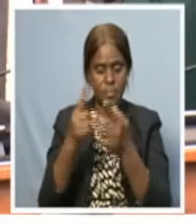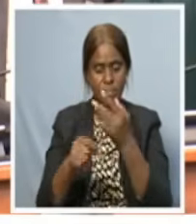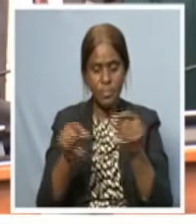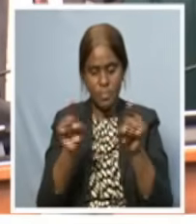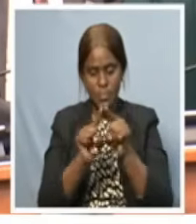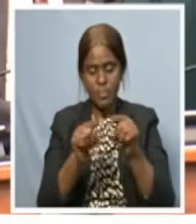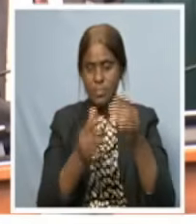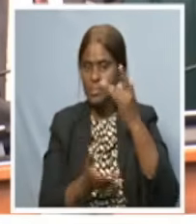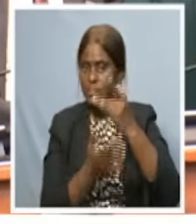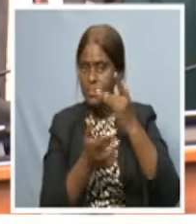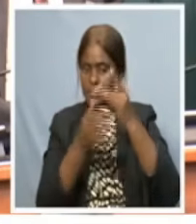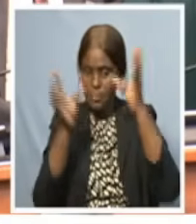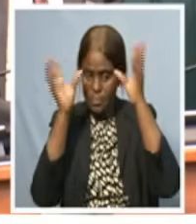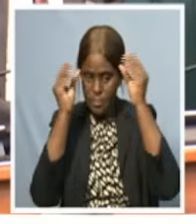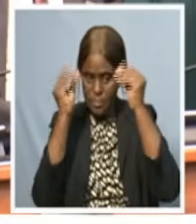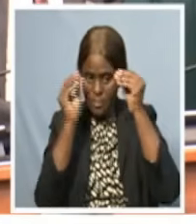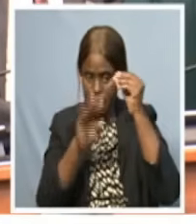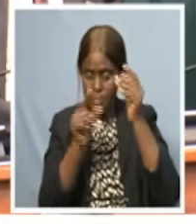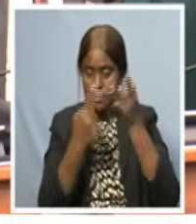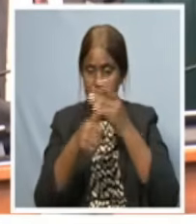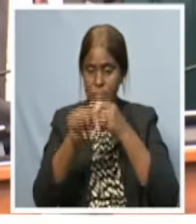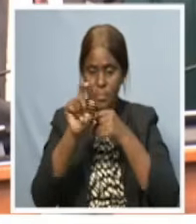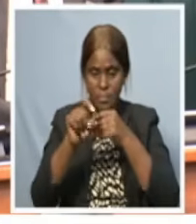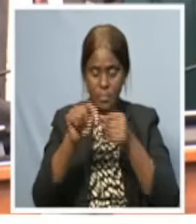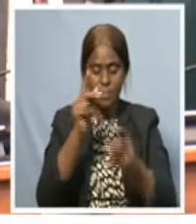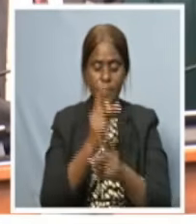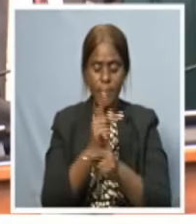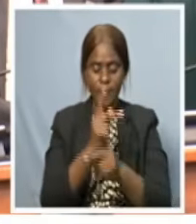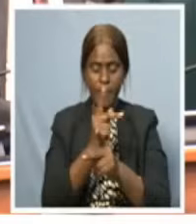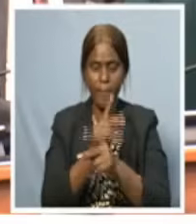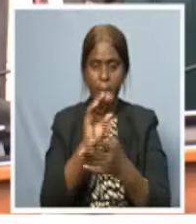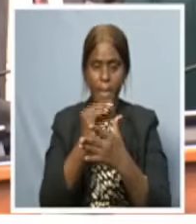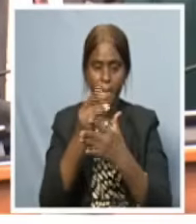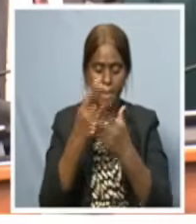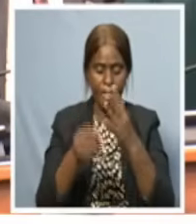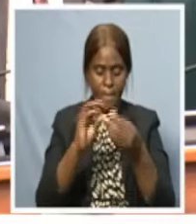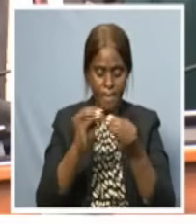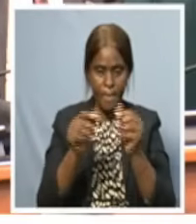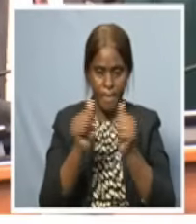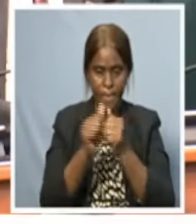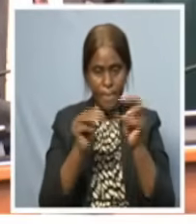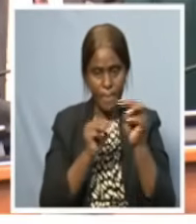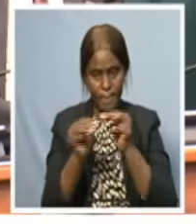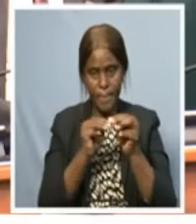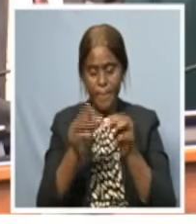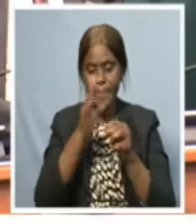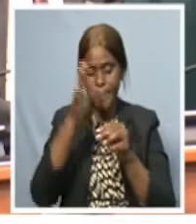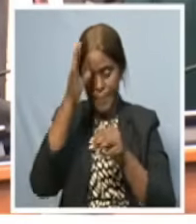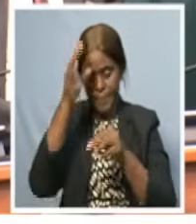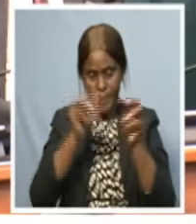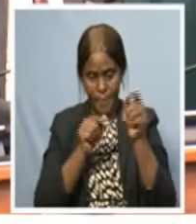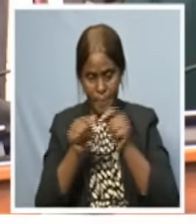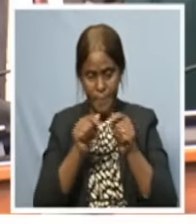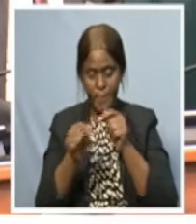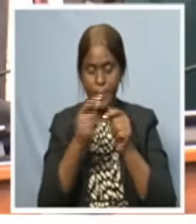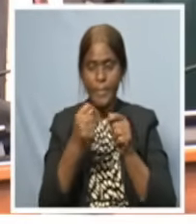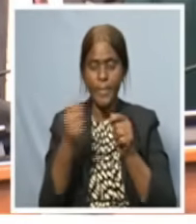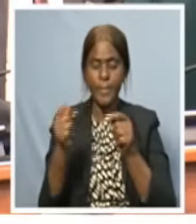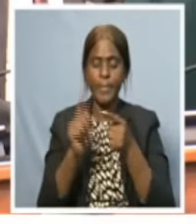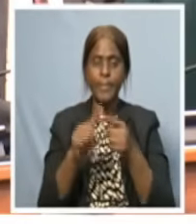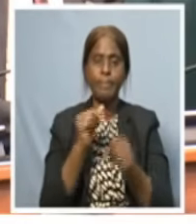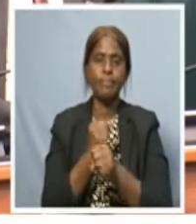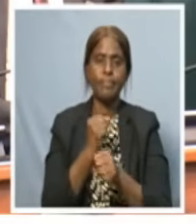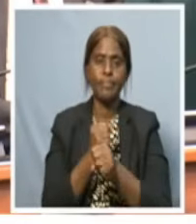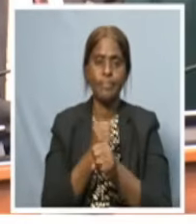they lack the technical knowledge required to install, configure, and manage parental control tools